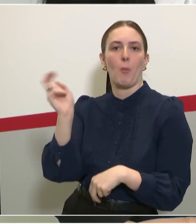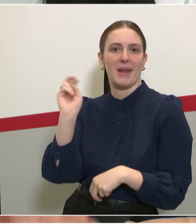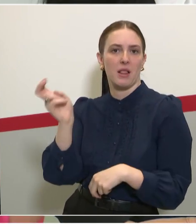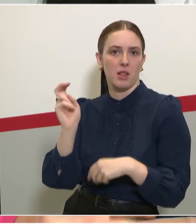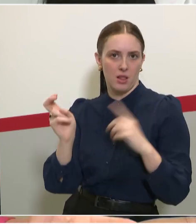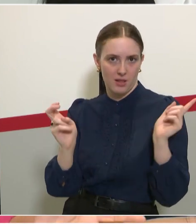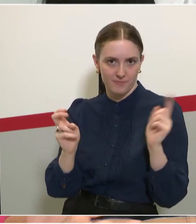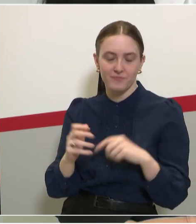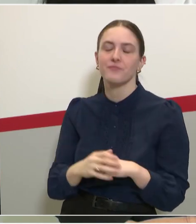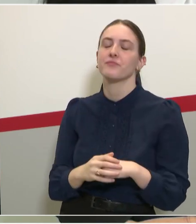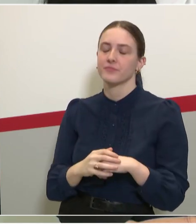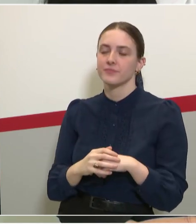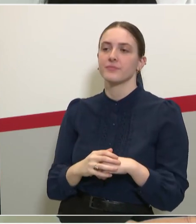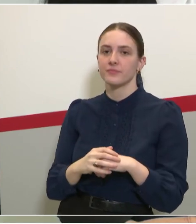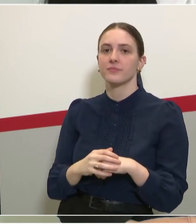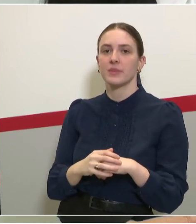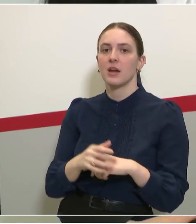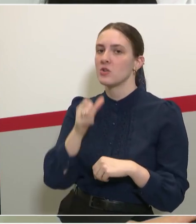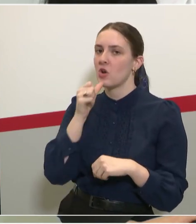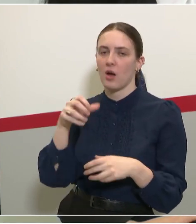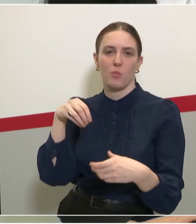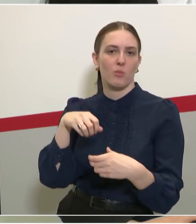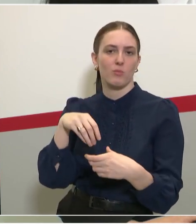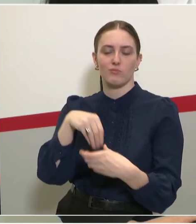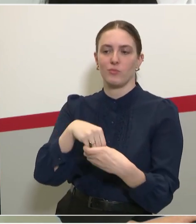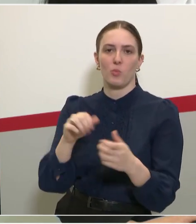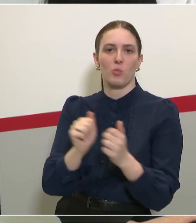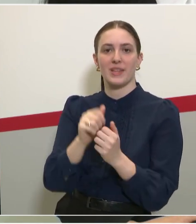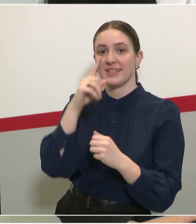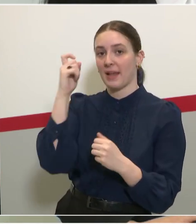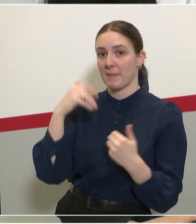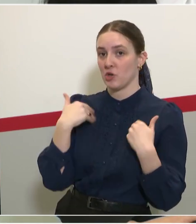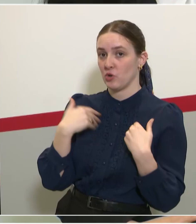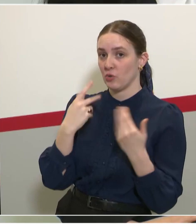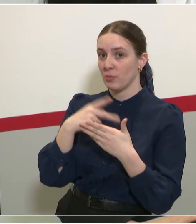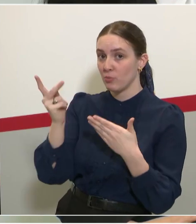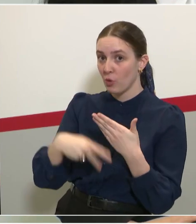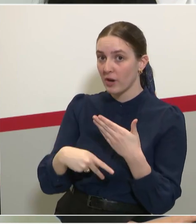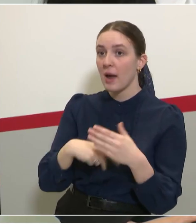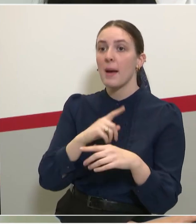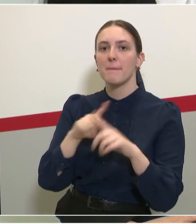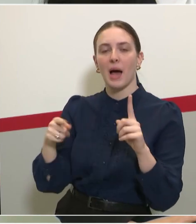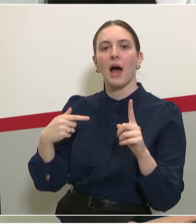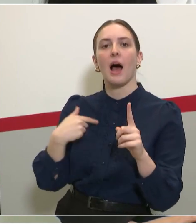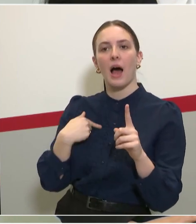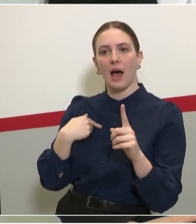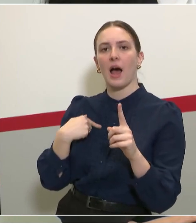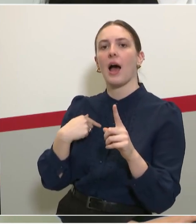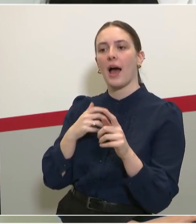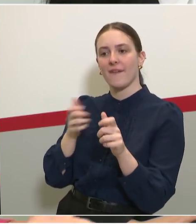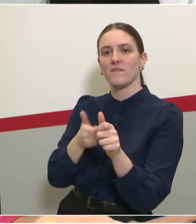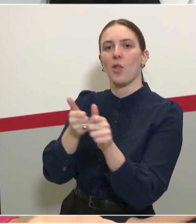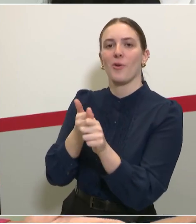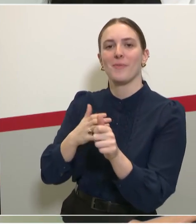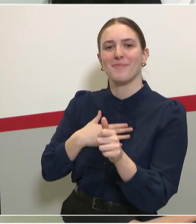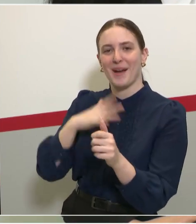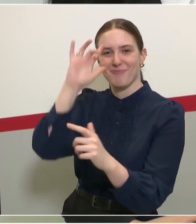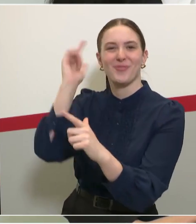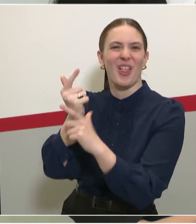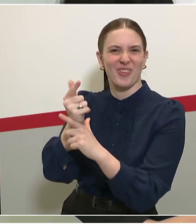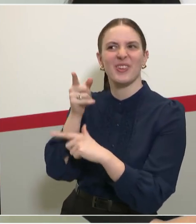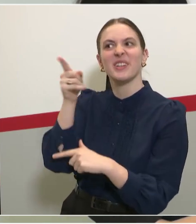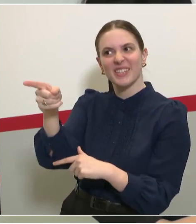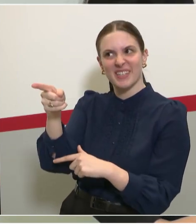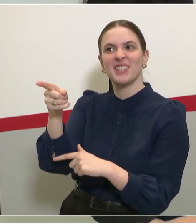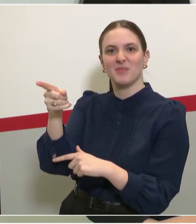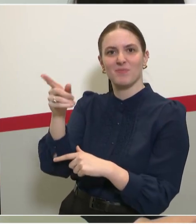And it wasn't in the summer youth program, but I followed my brother to Tourmobile. And I did